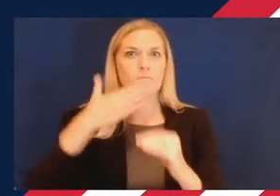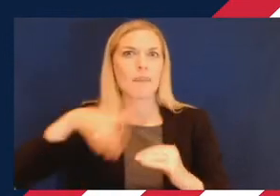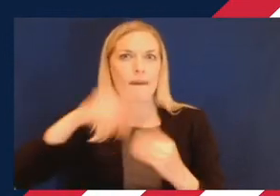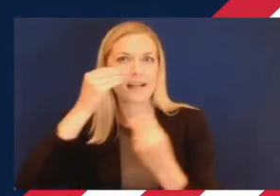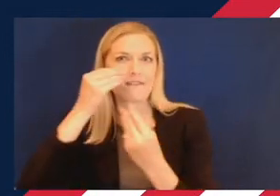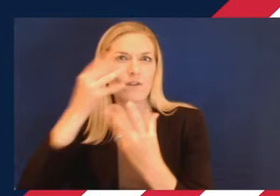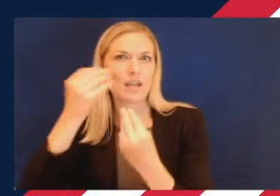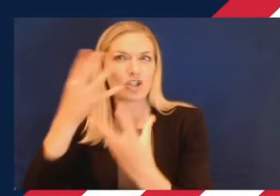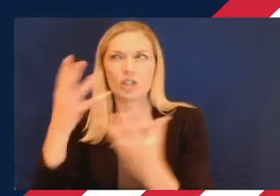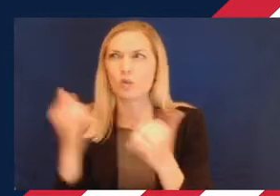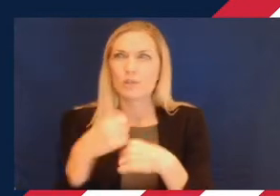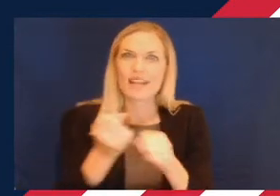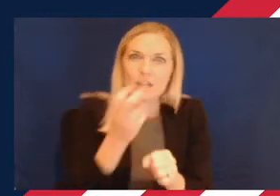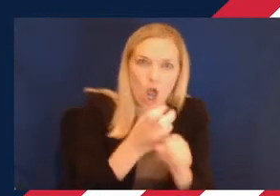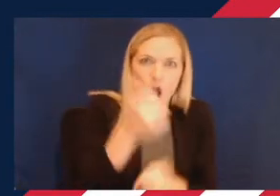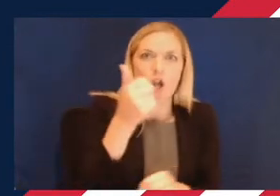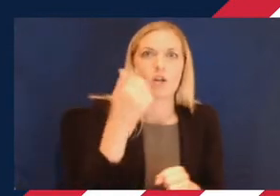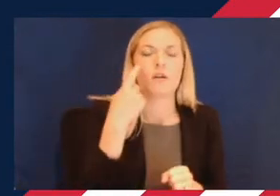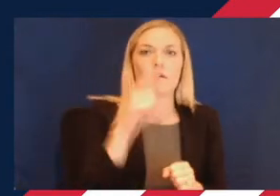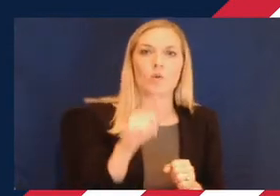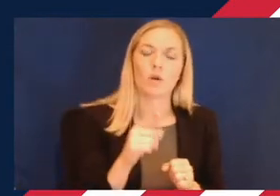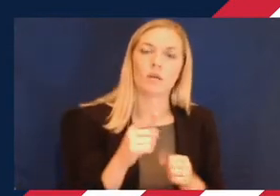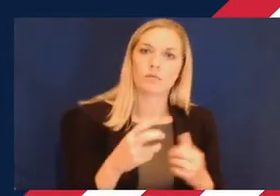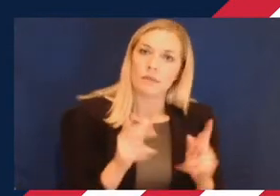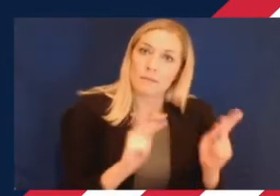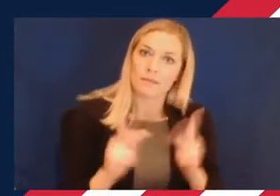world to actually contain this crisis.